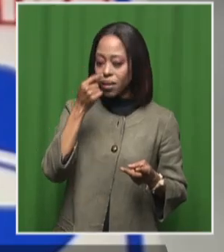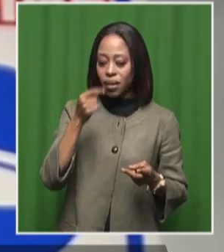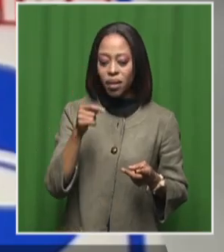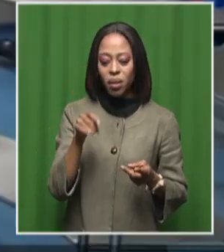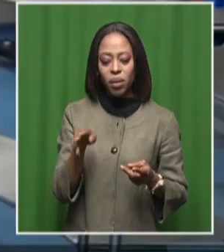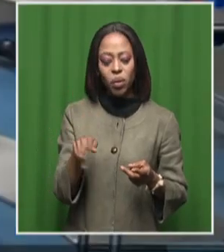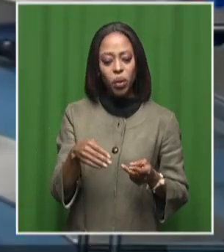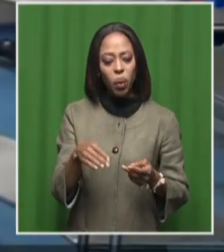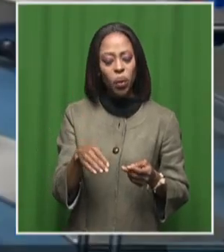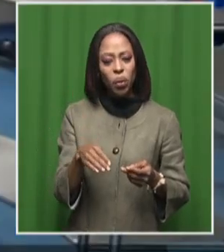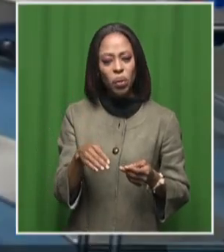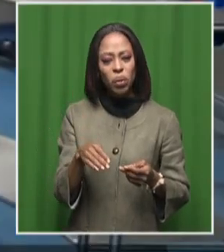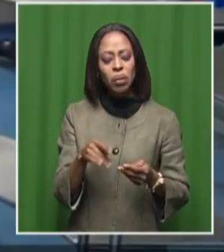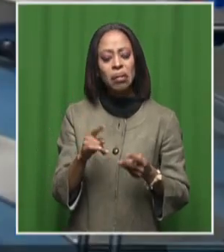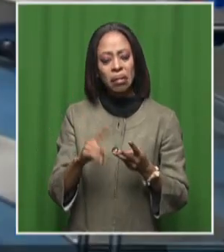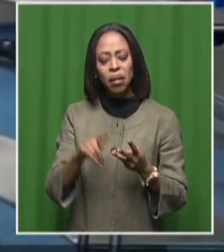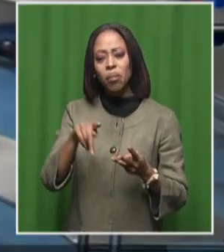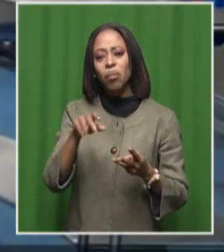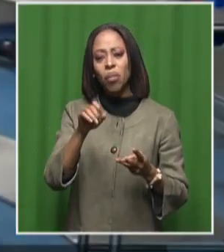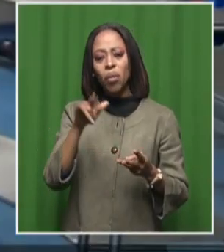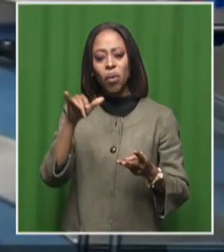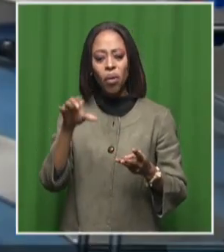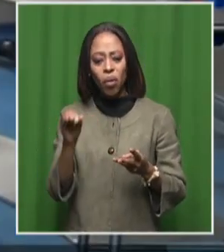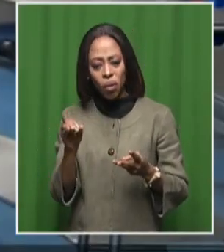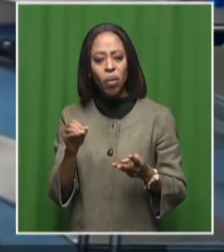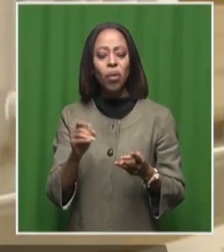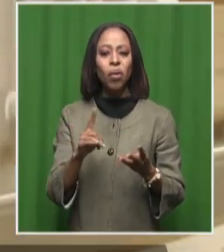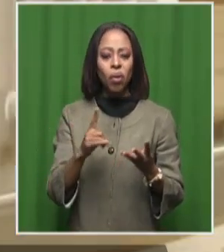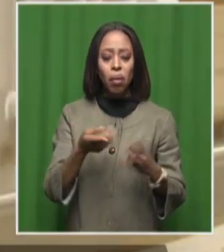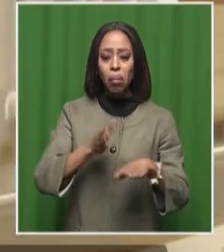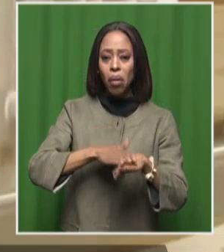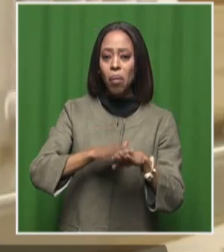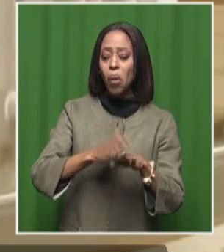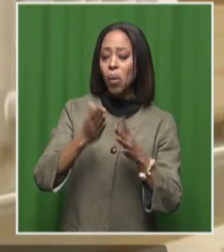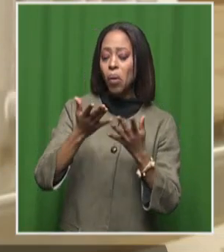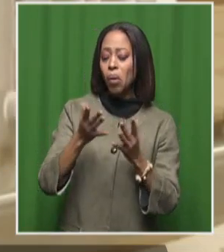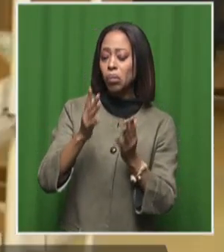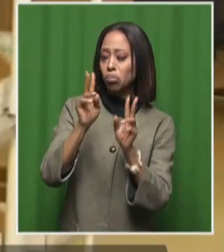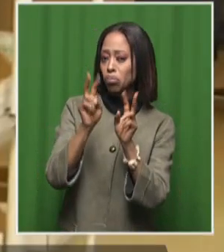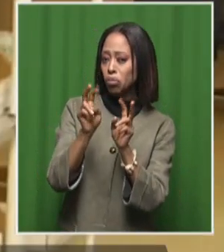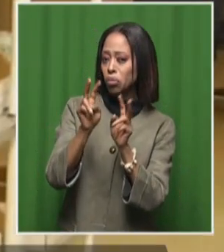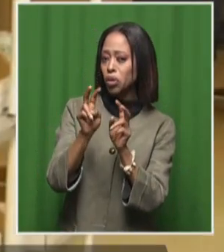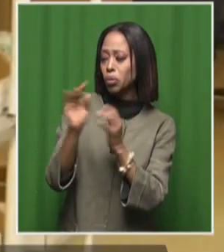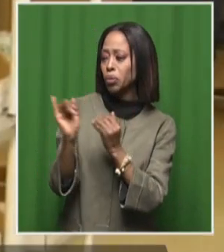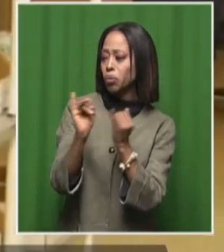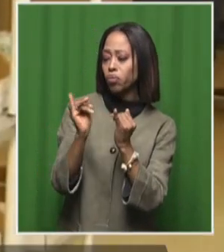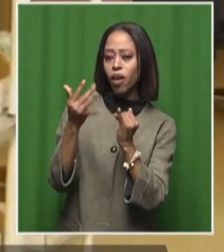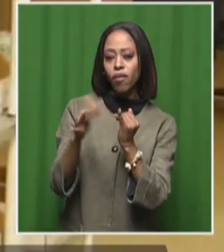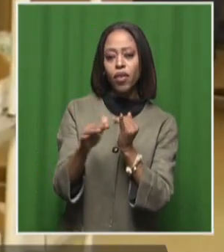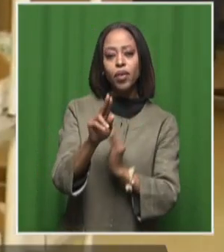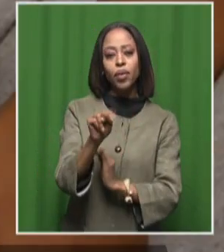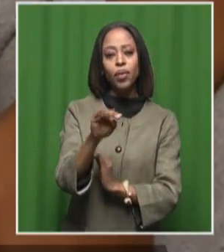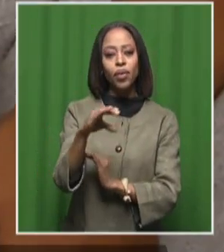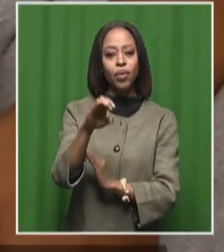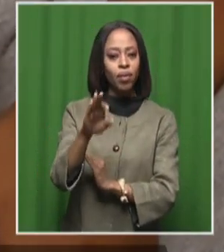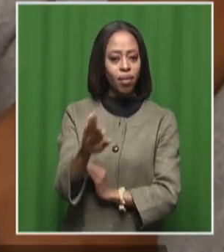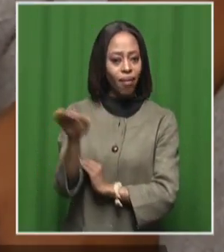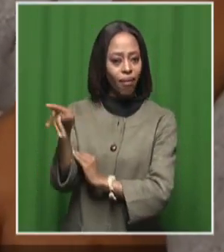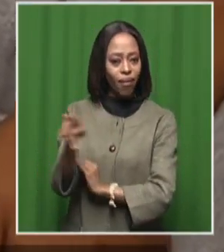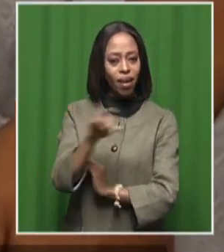wider inequalities in South African society. For more on the matter, we are now joined by UNICEF Regional Health Advisor for Eastern and